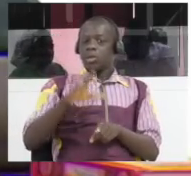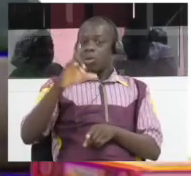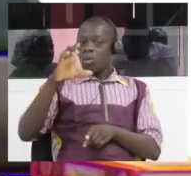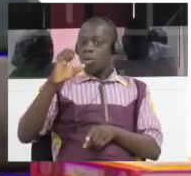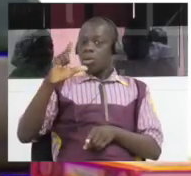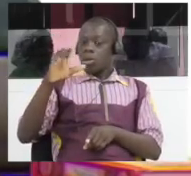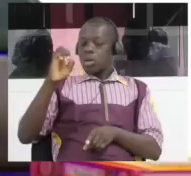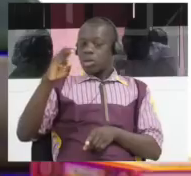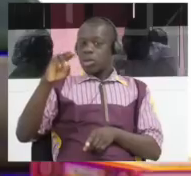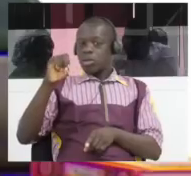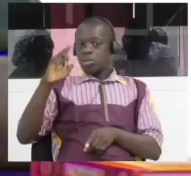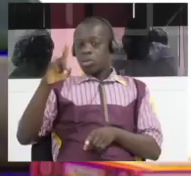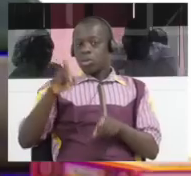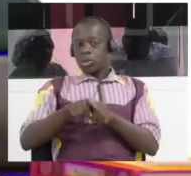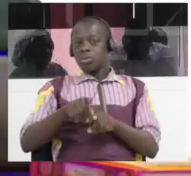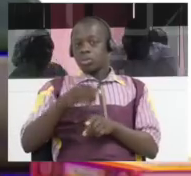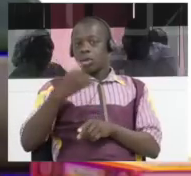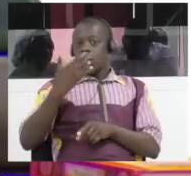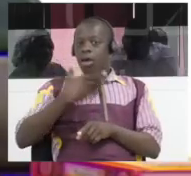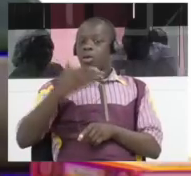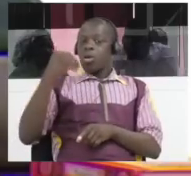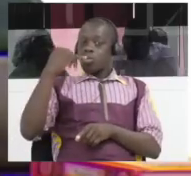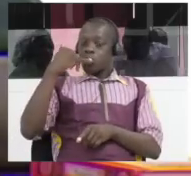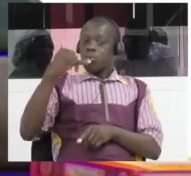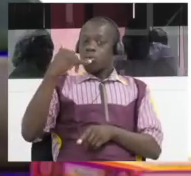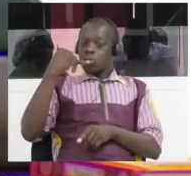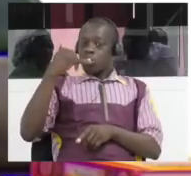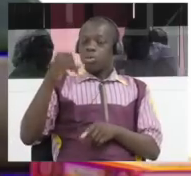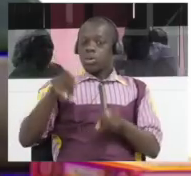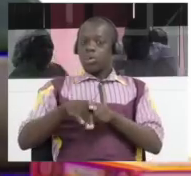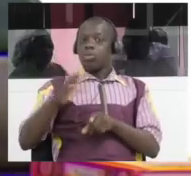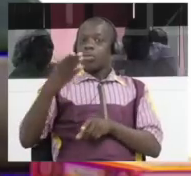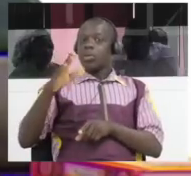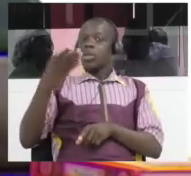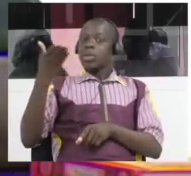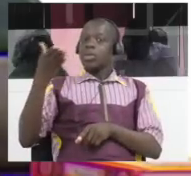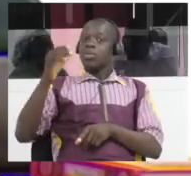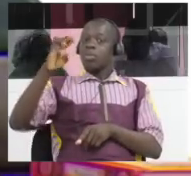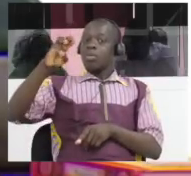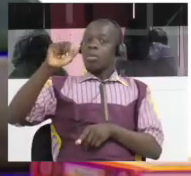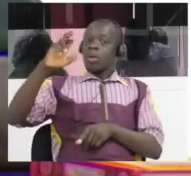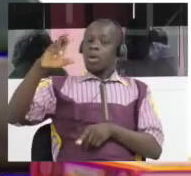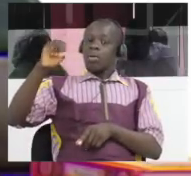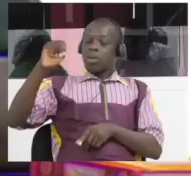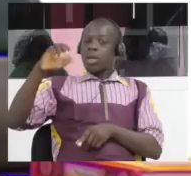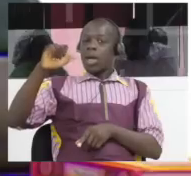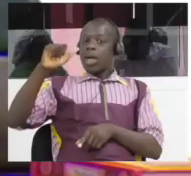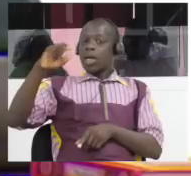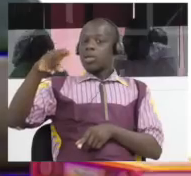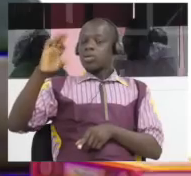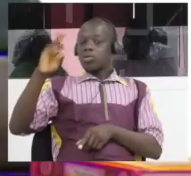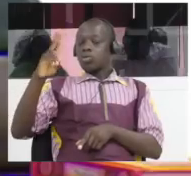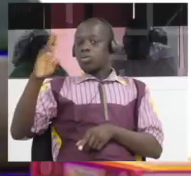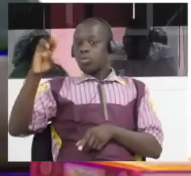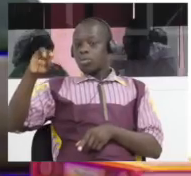the colonel that I mentioned earlier on had also some calls to the then commander of the Marine unit, Major